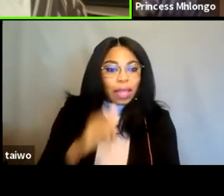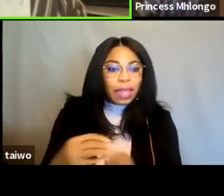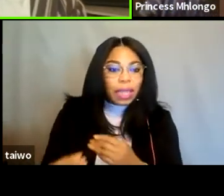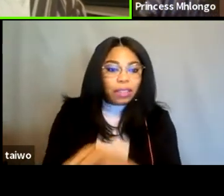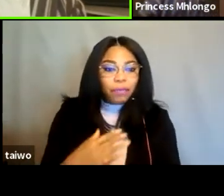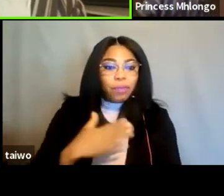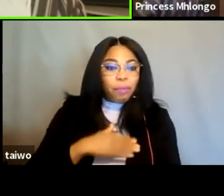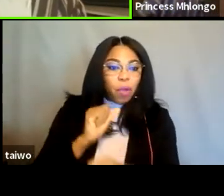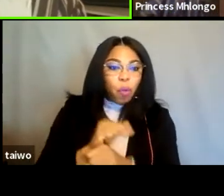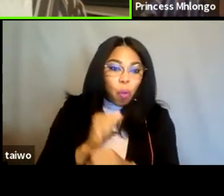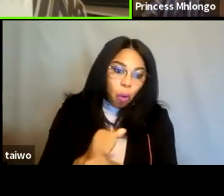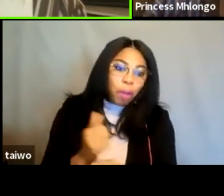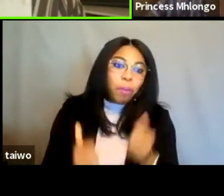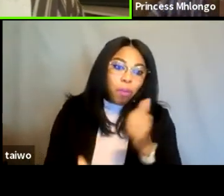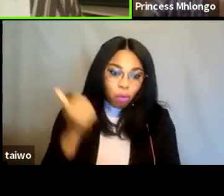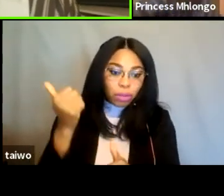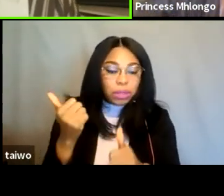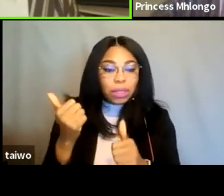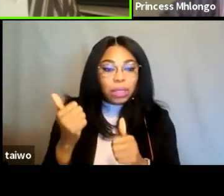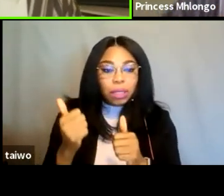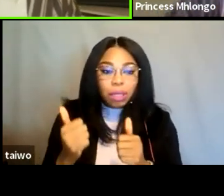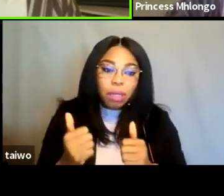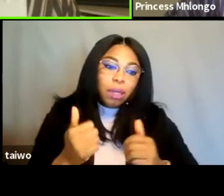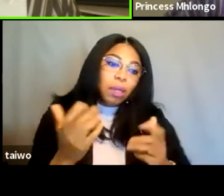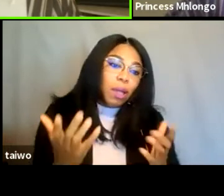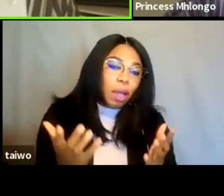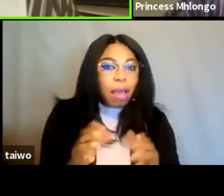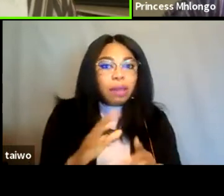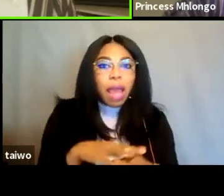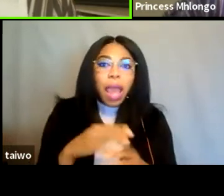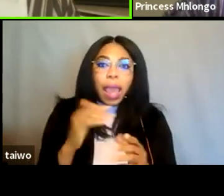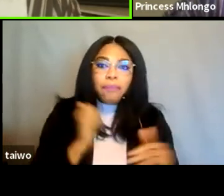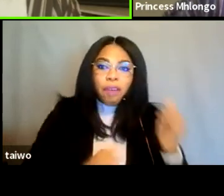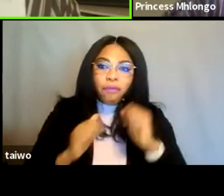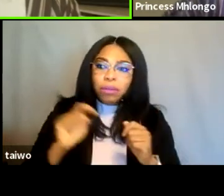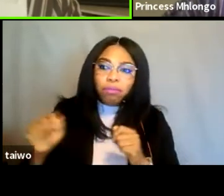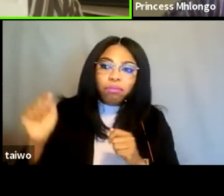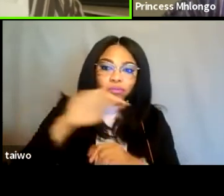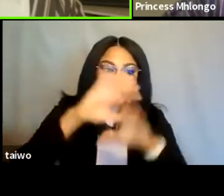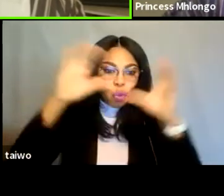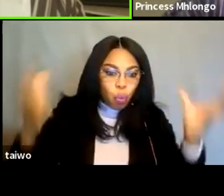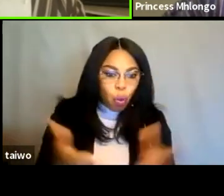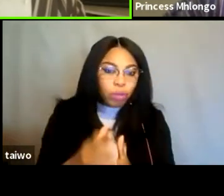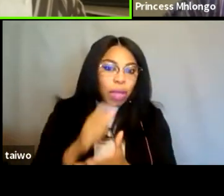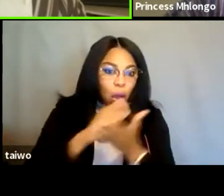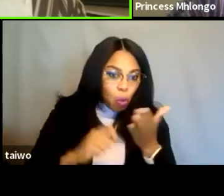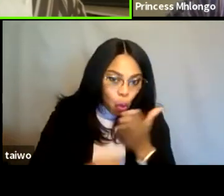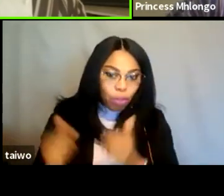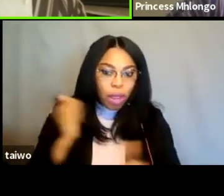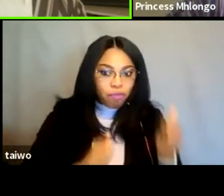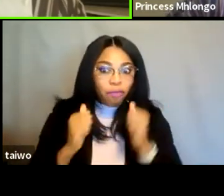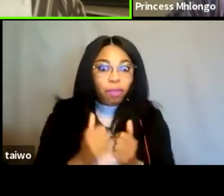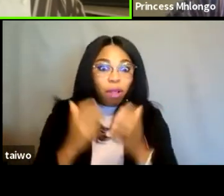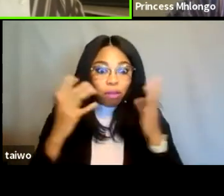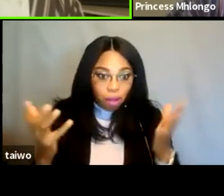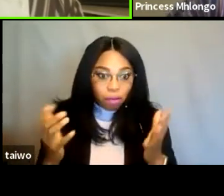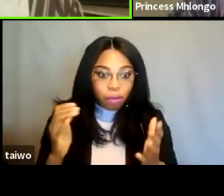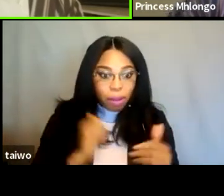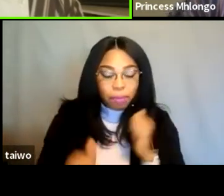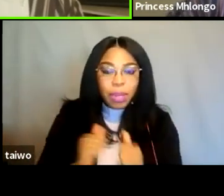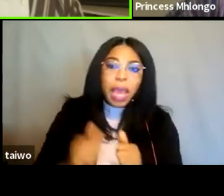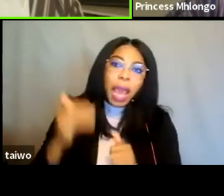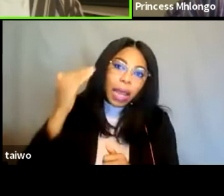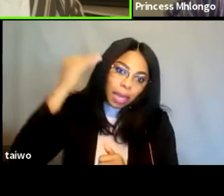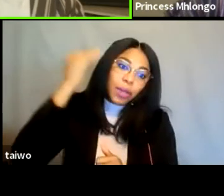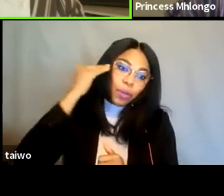great extent. And as I performed it around the world, because I wrote it and performed a lot of it, I was aware